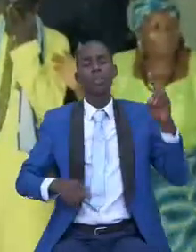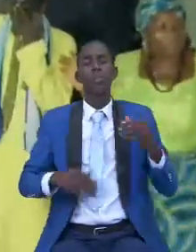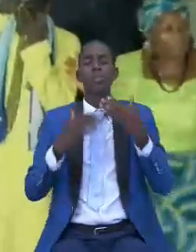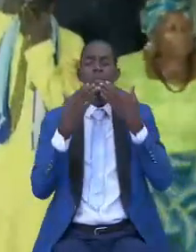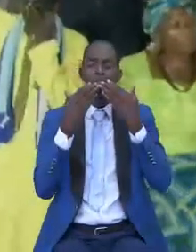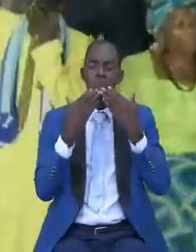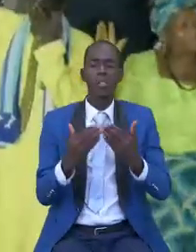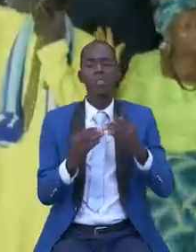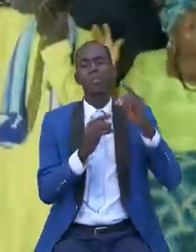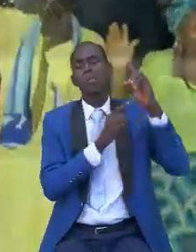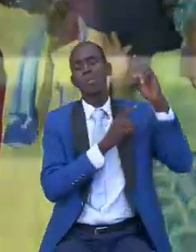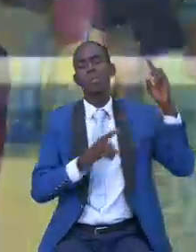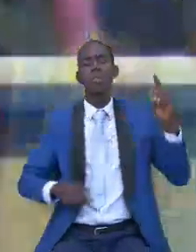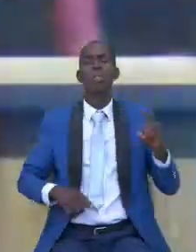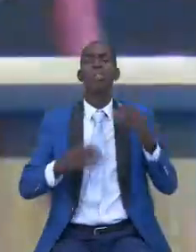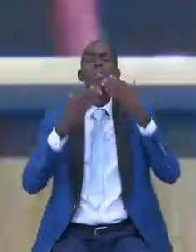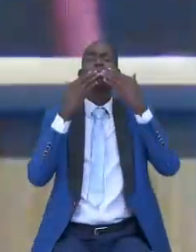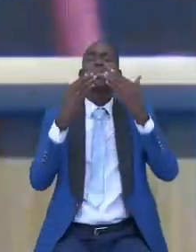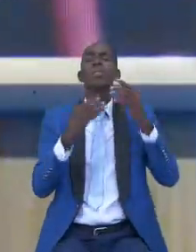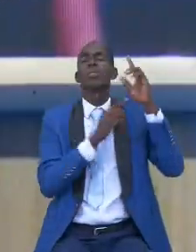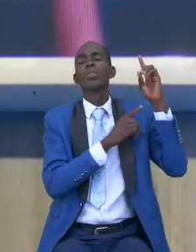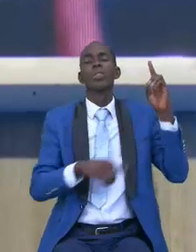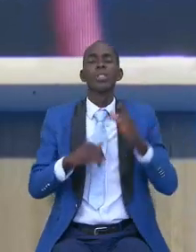you, Lord. It is